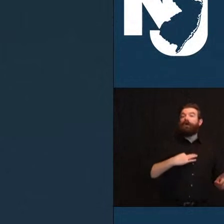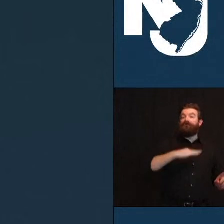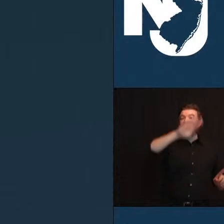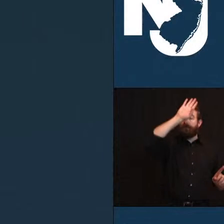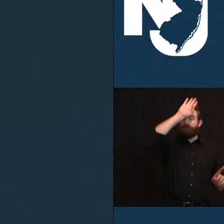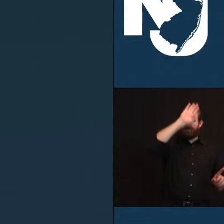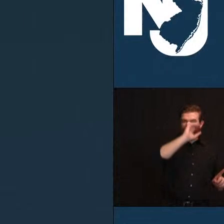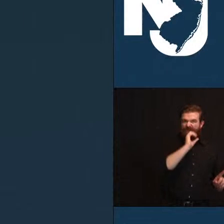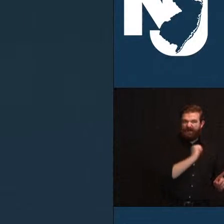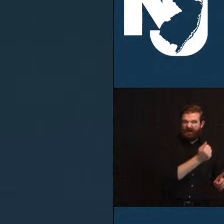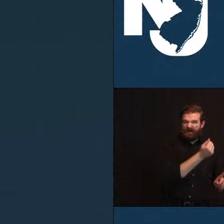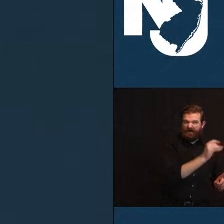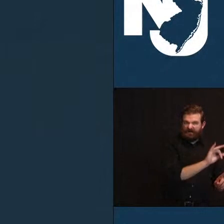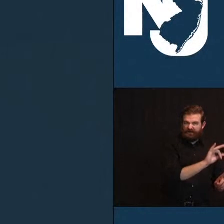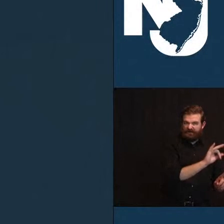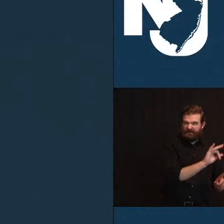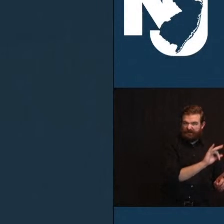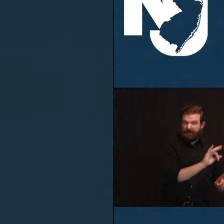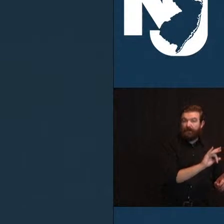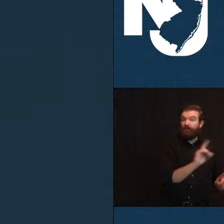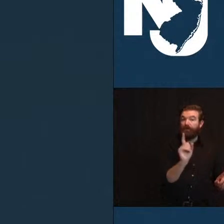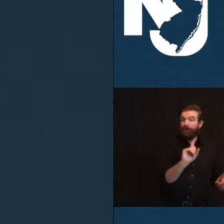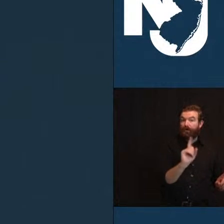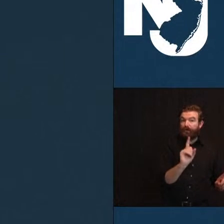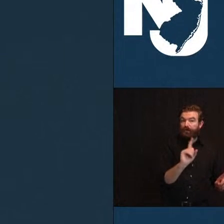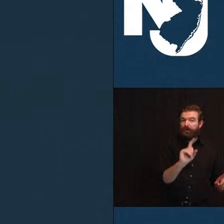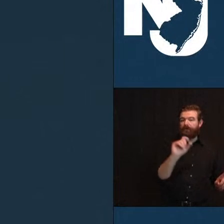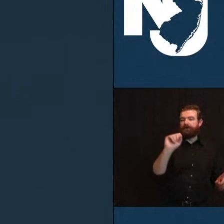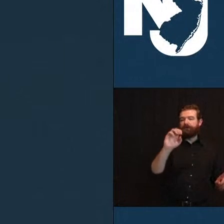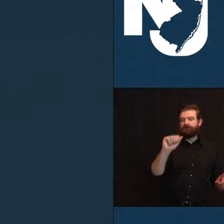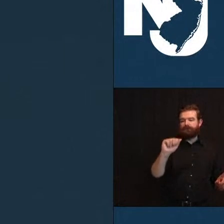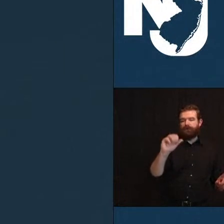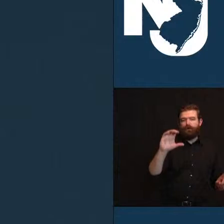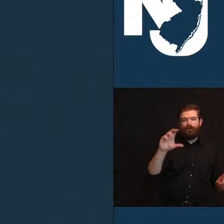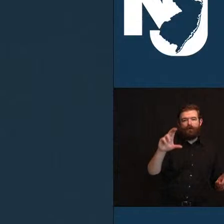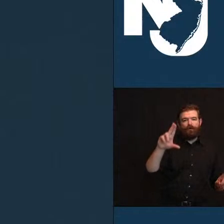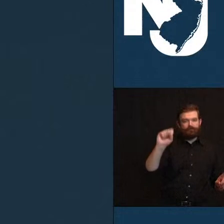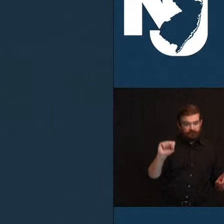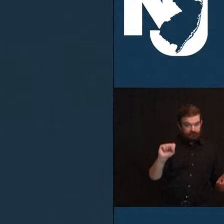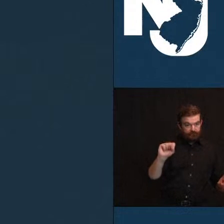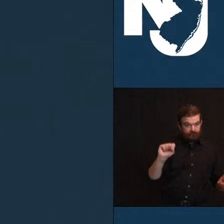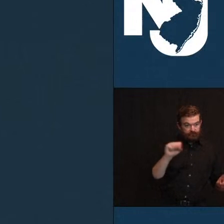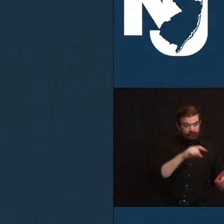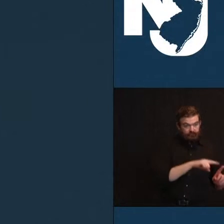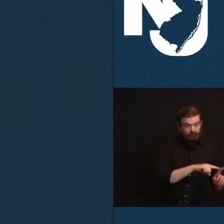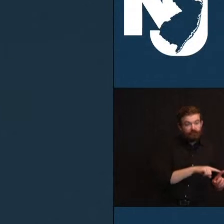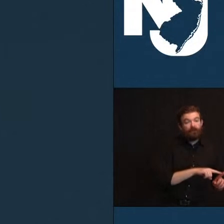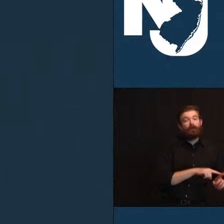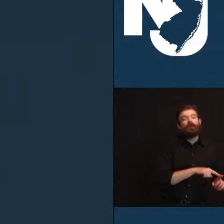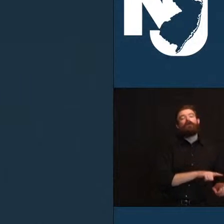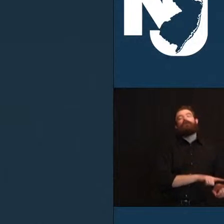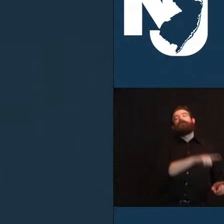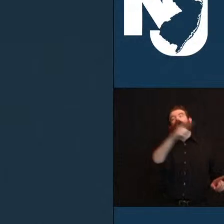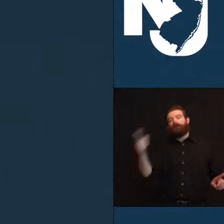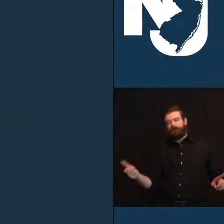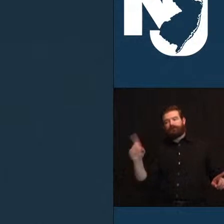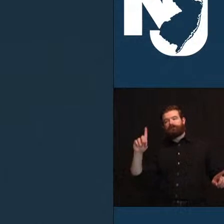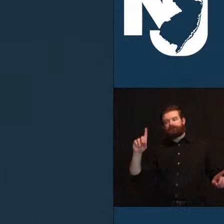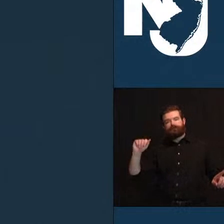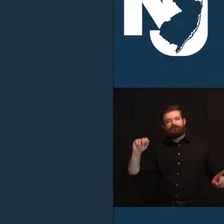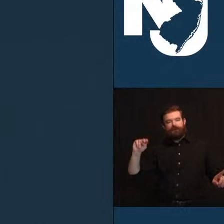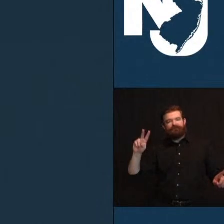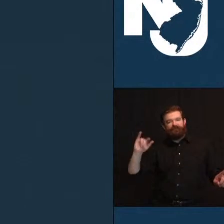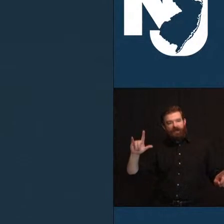and then Denville. And he was active right up until his passing, a total of 45 years of service. When he wasn't